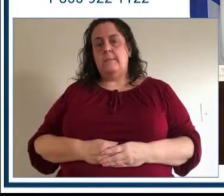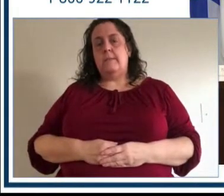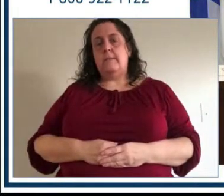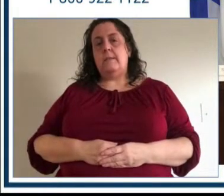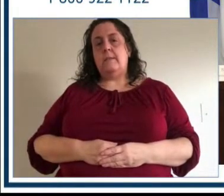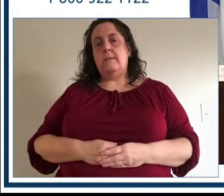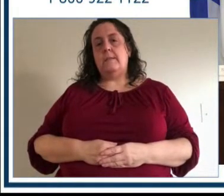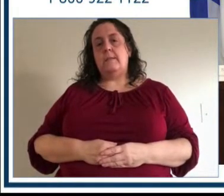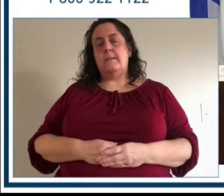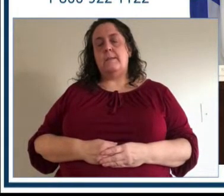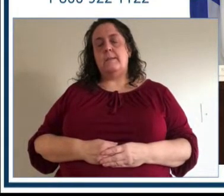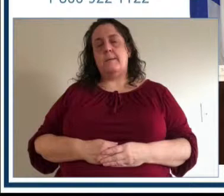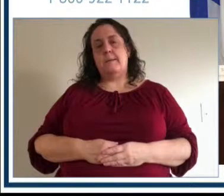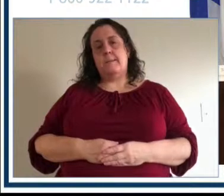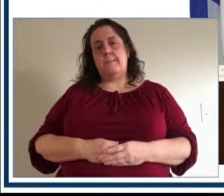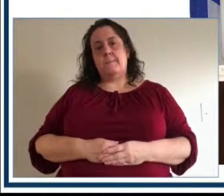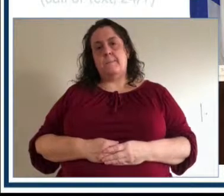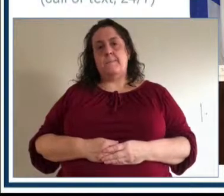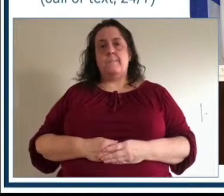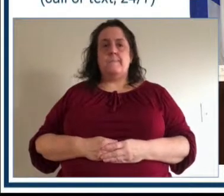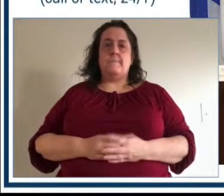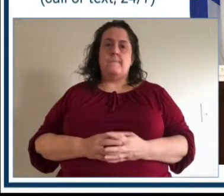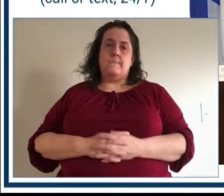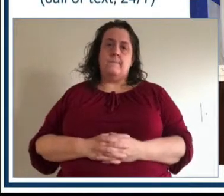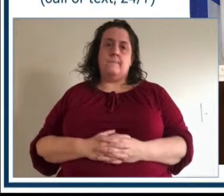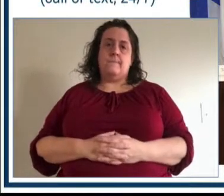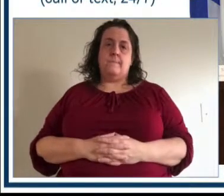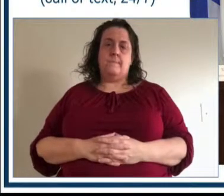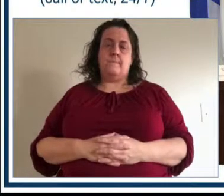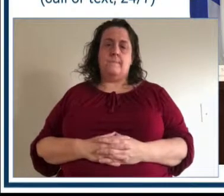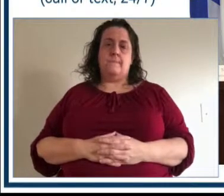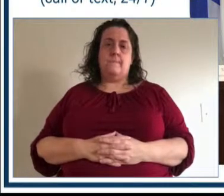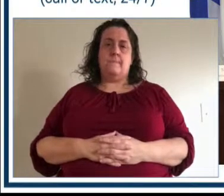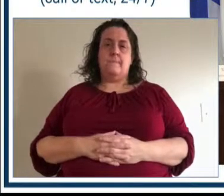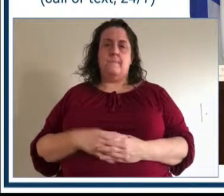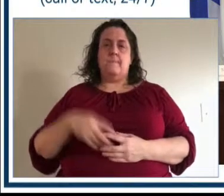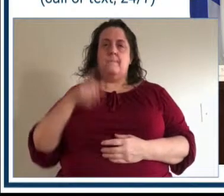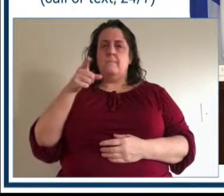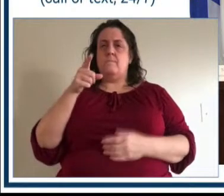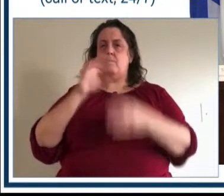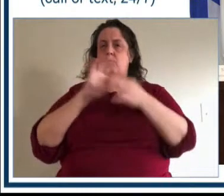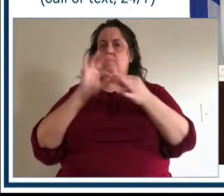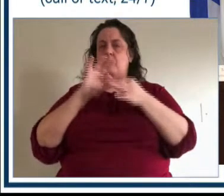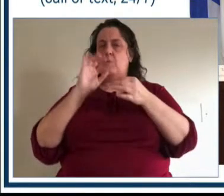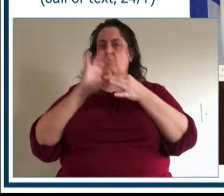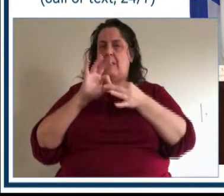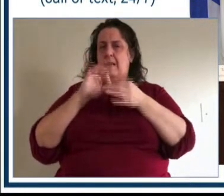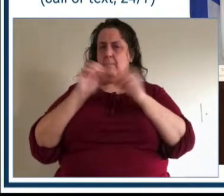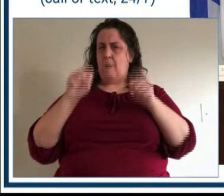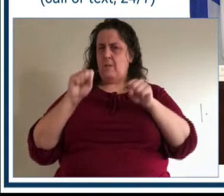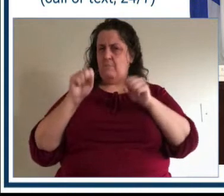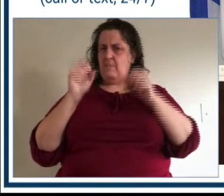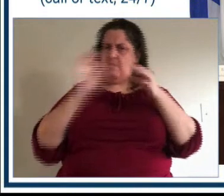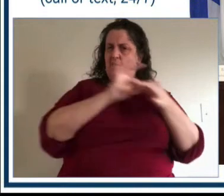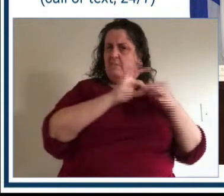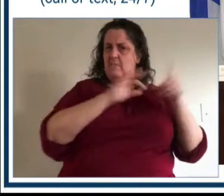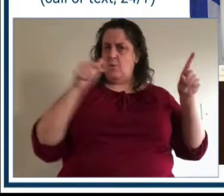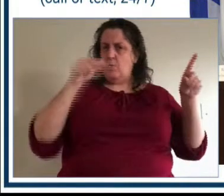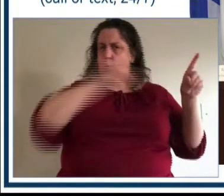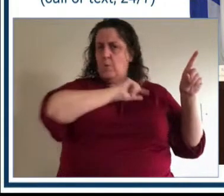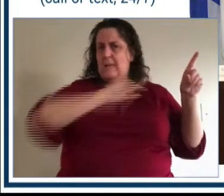wondering if you could clarify the potential link to Queen's University. Do you have a sense of did someone from who was at St. of